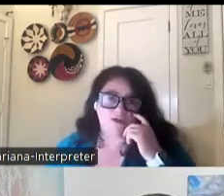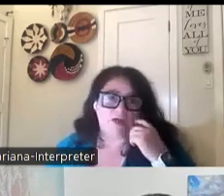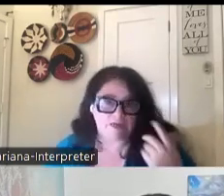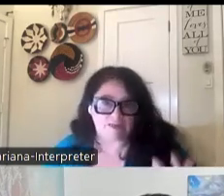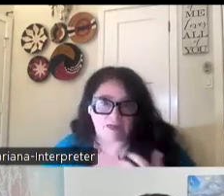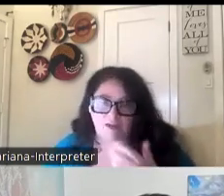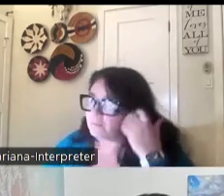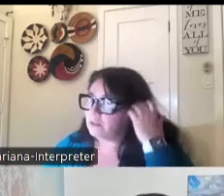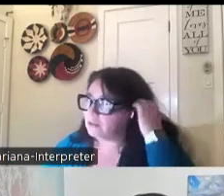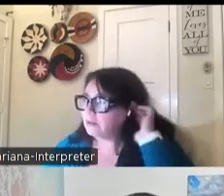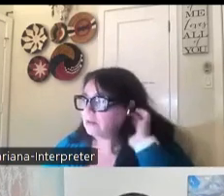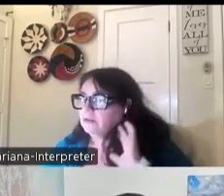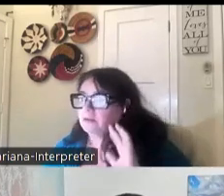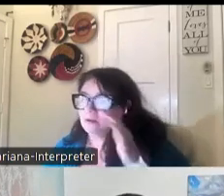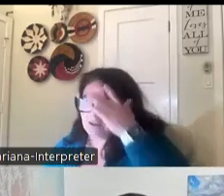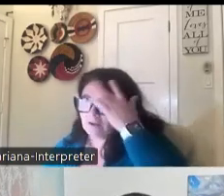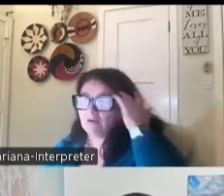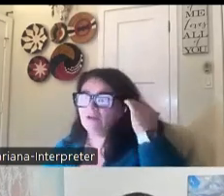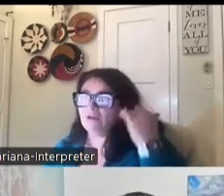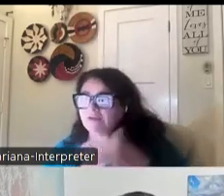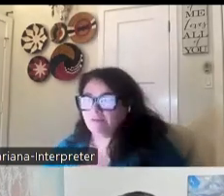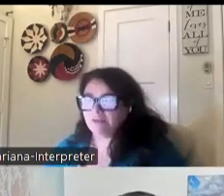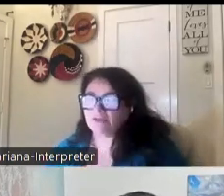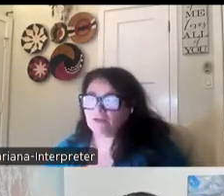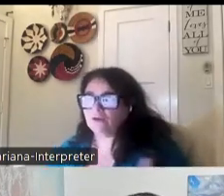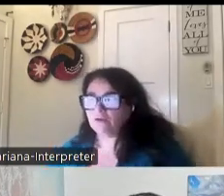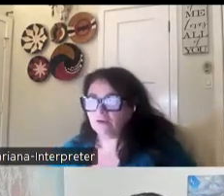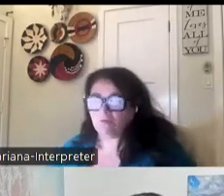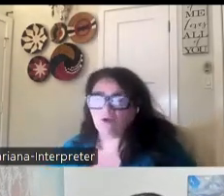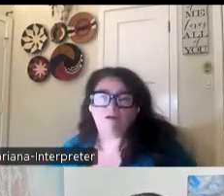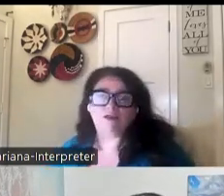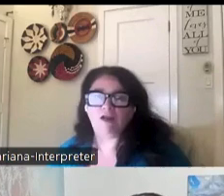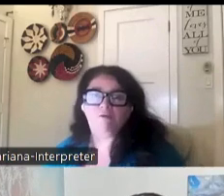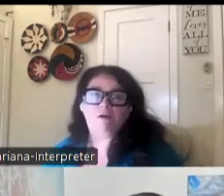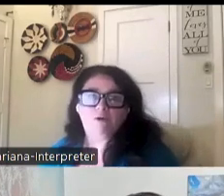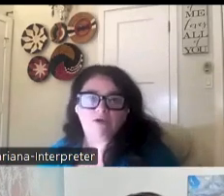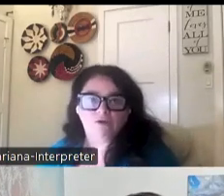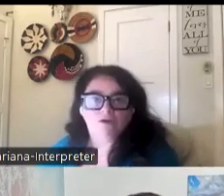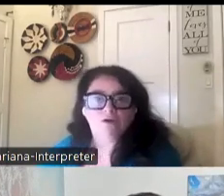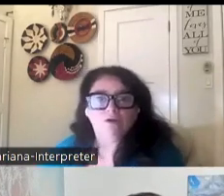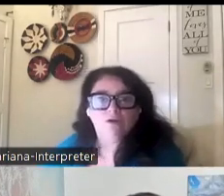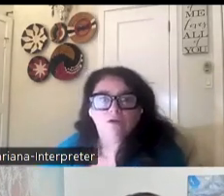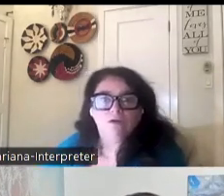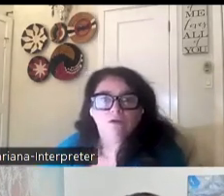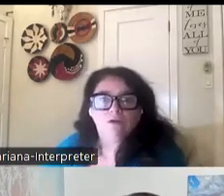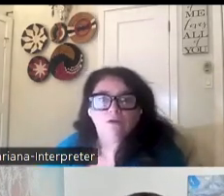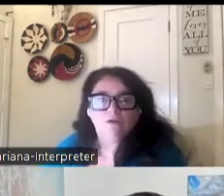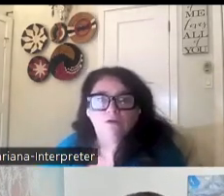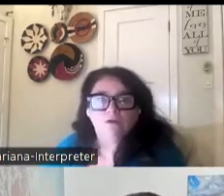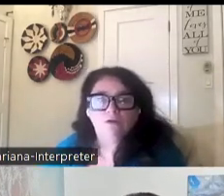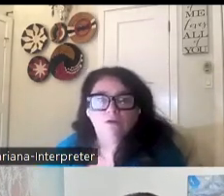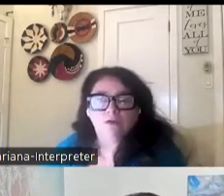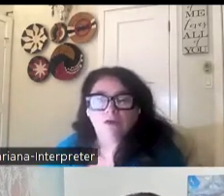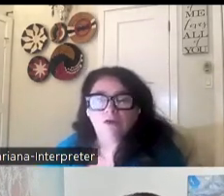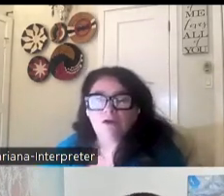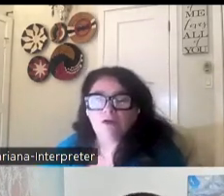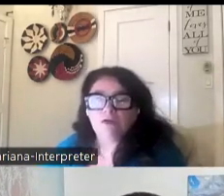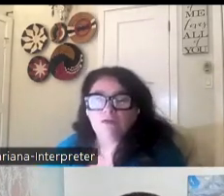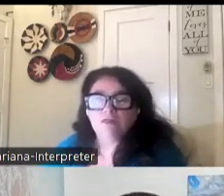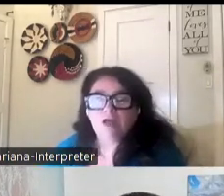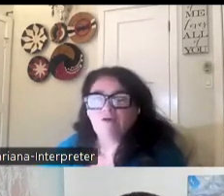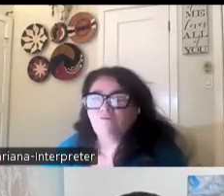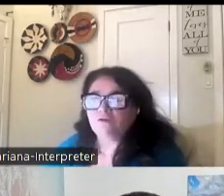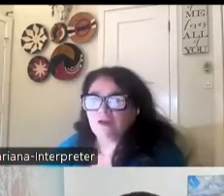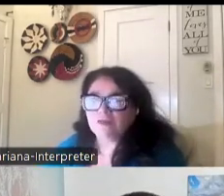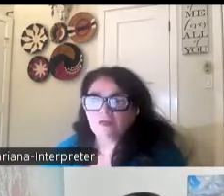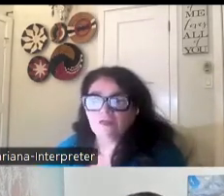think bears a stronger mention, I think, a stronger billing perhaps than it's gotten